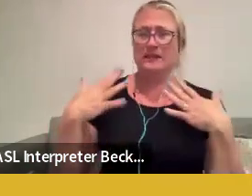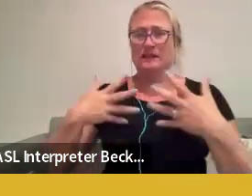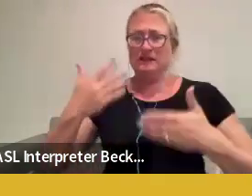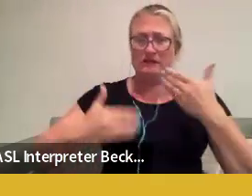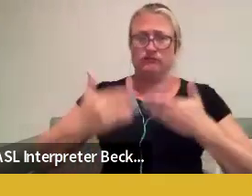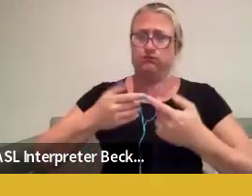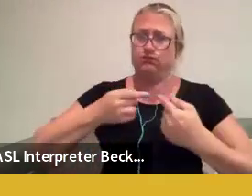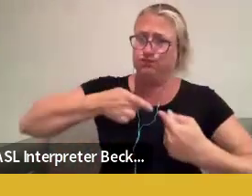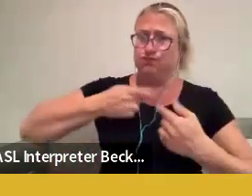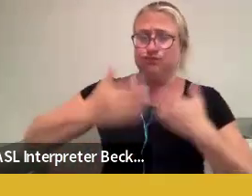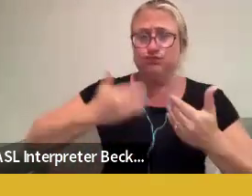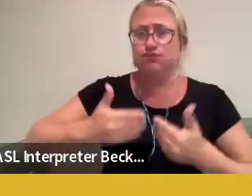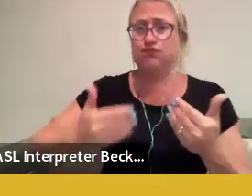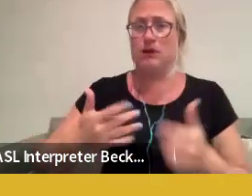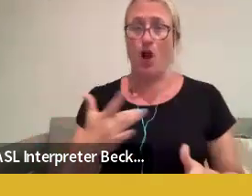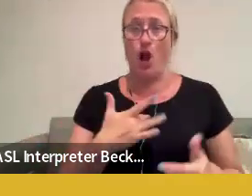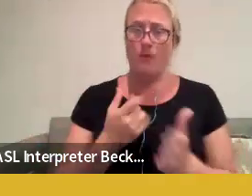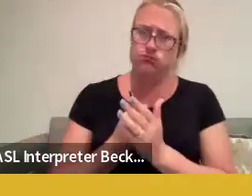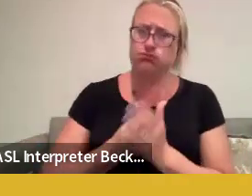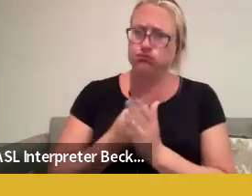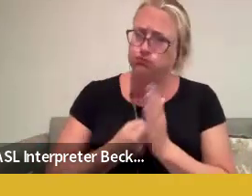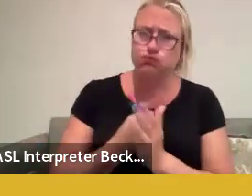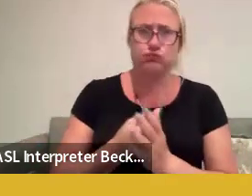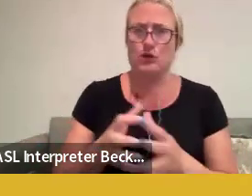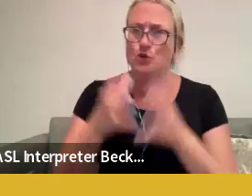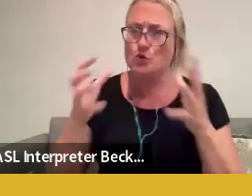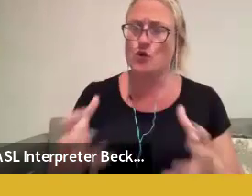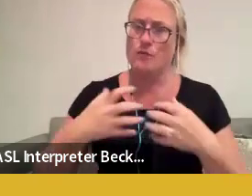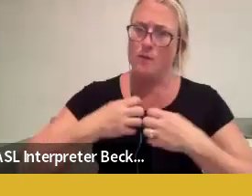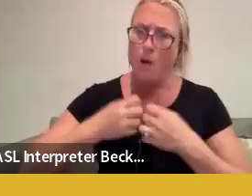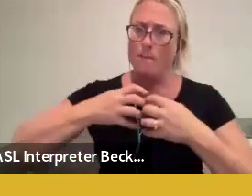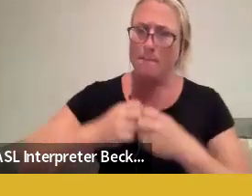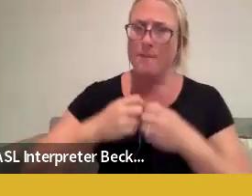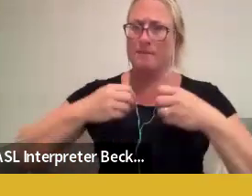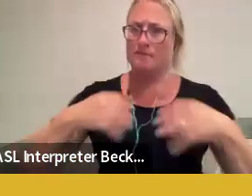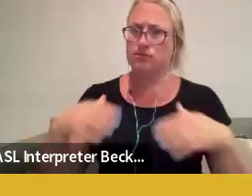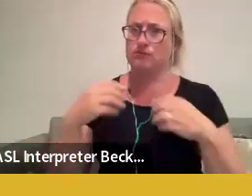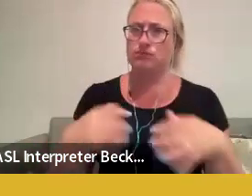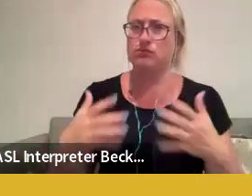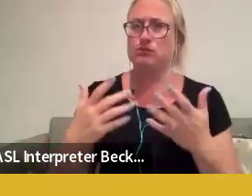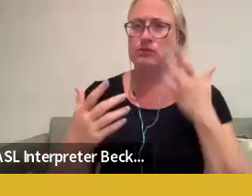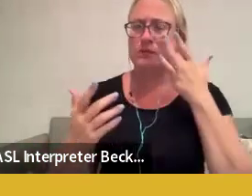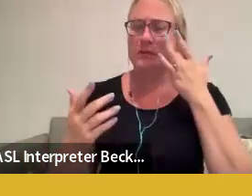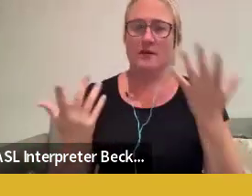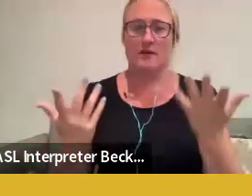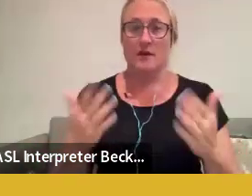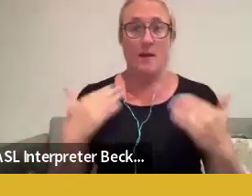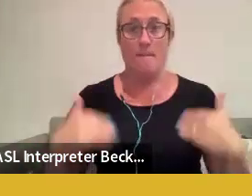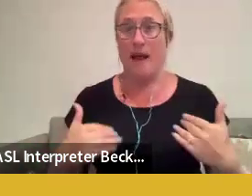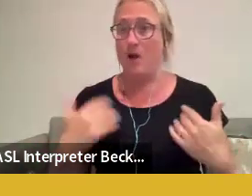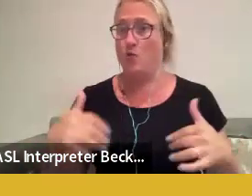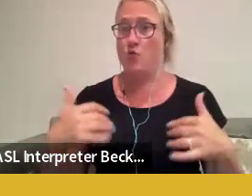heart, it's pumping way too much, trying to do its regular job because your body is